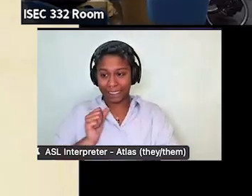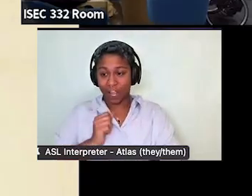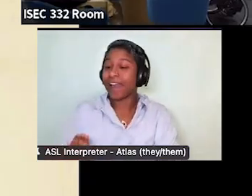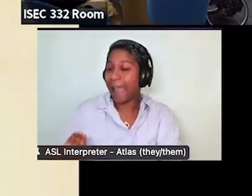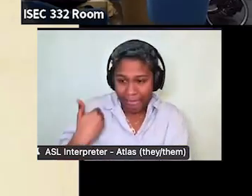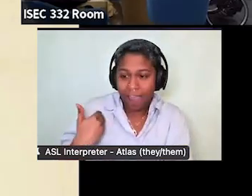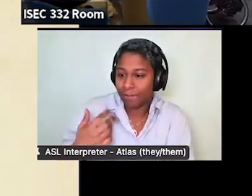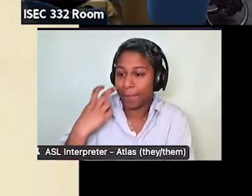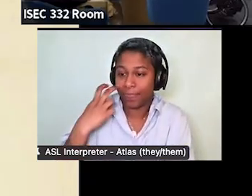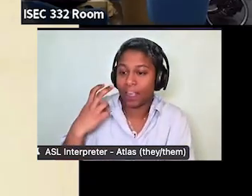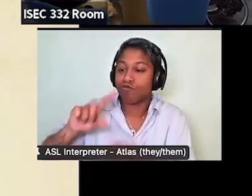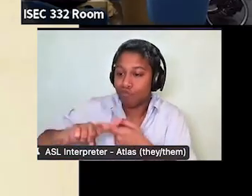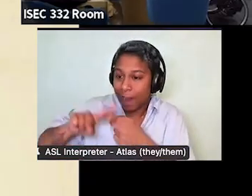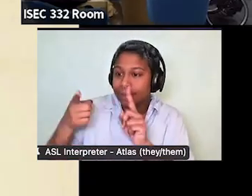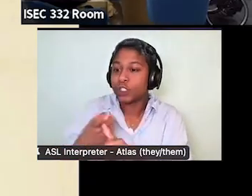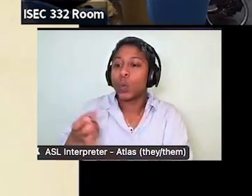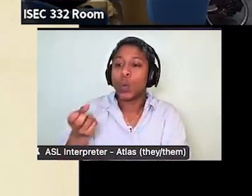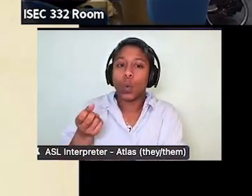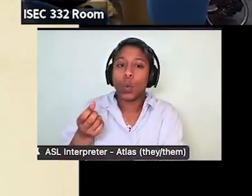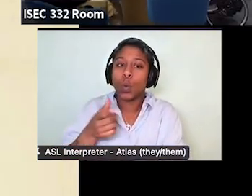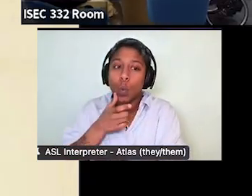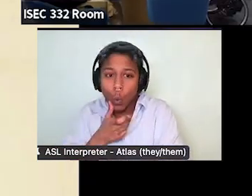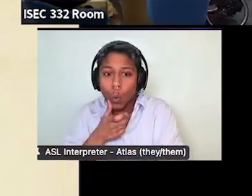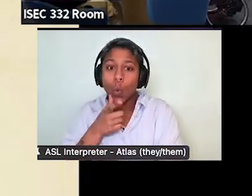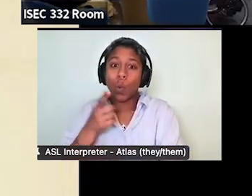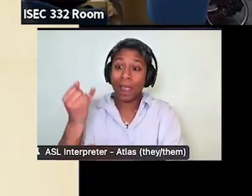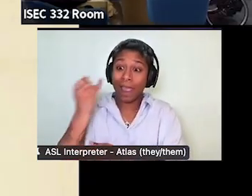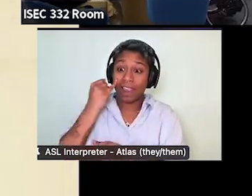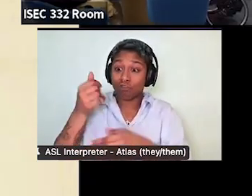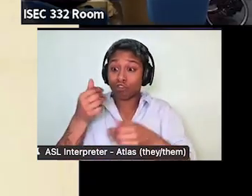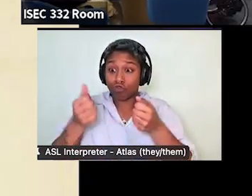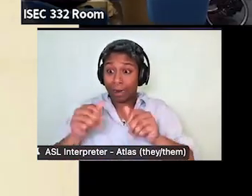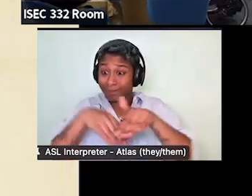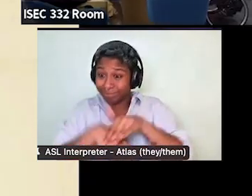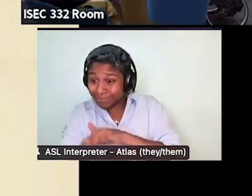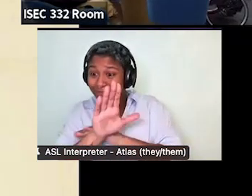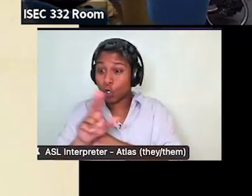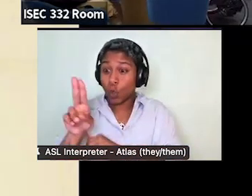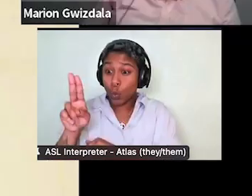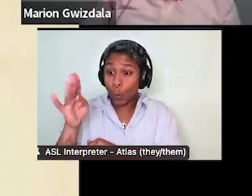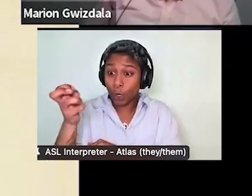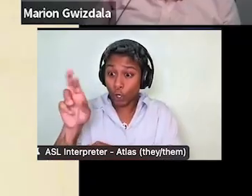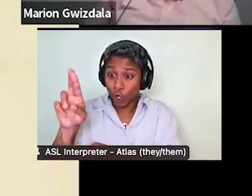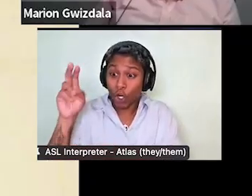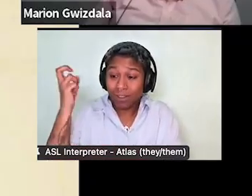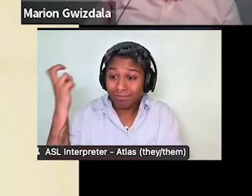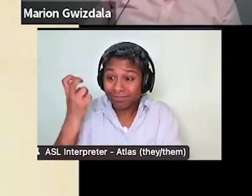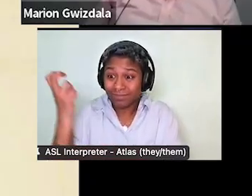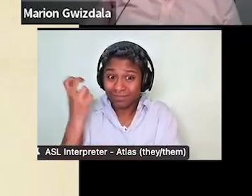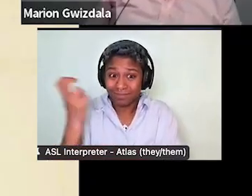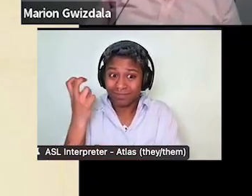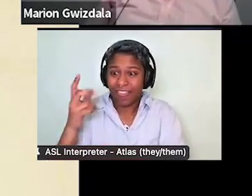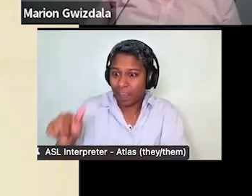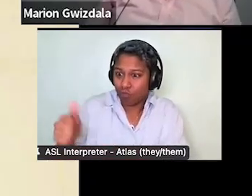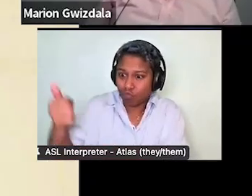been like rejected to get into an Uber because of their guide dog. Mm-hmm.